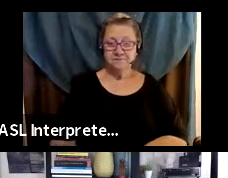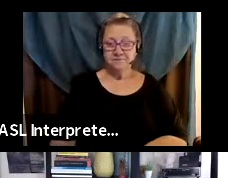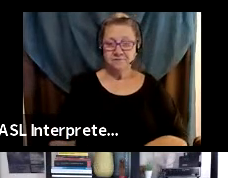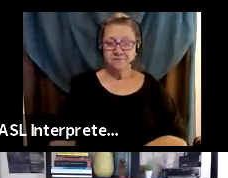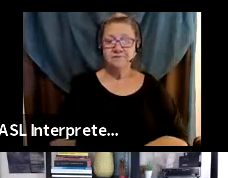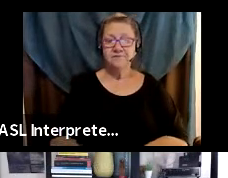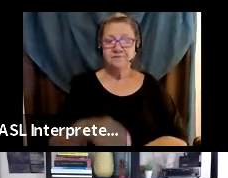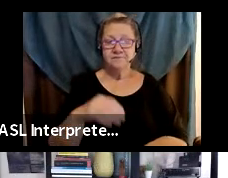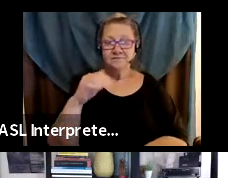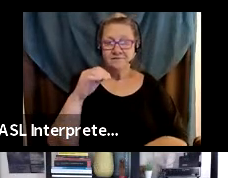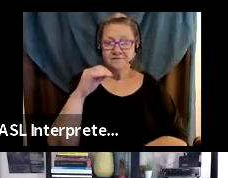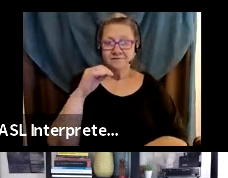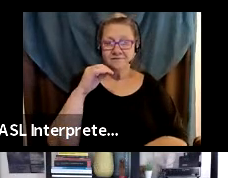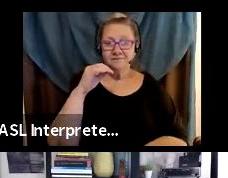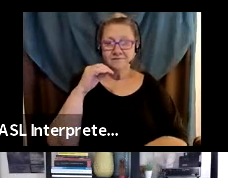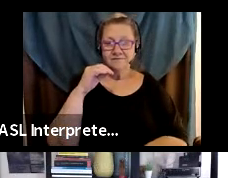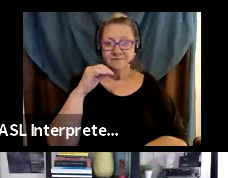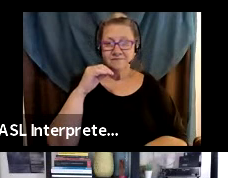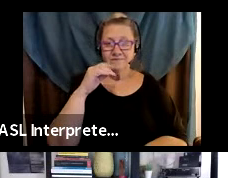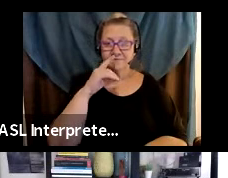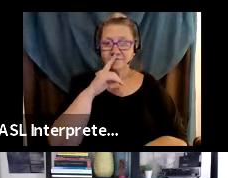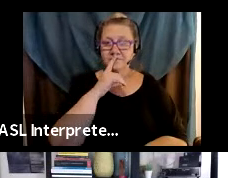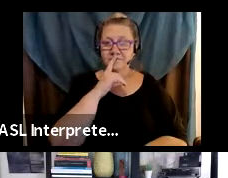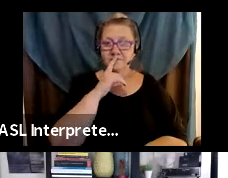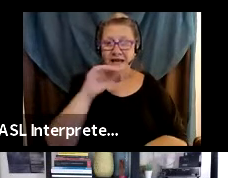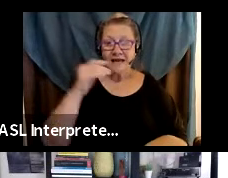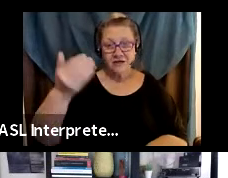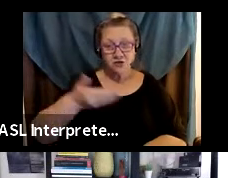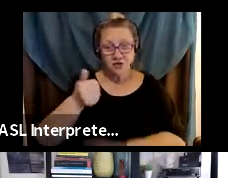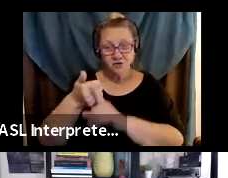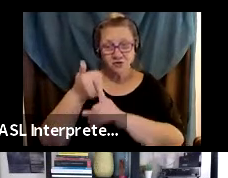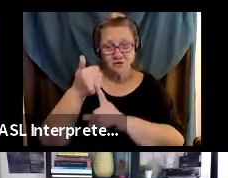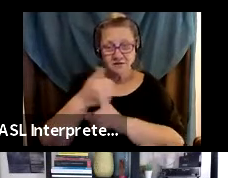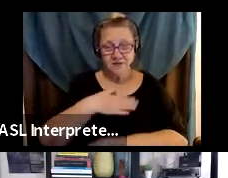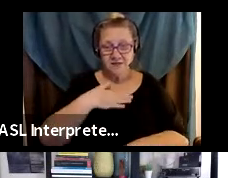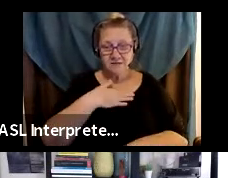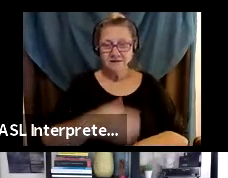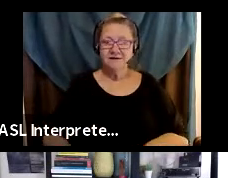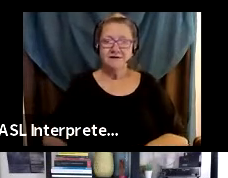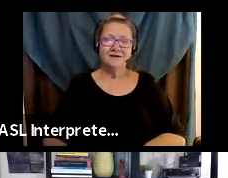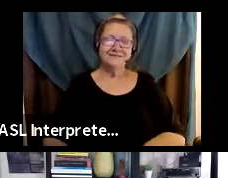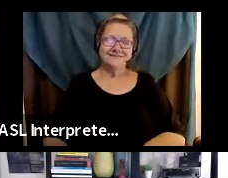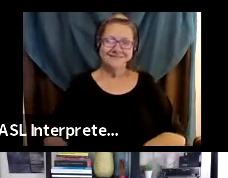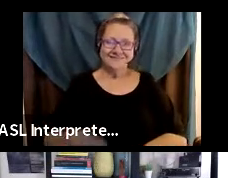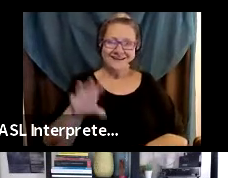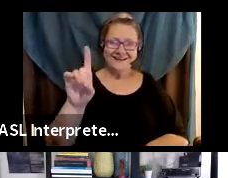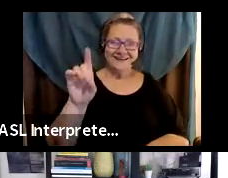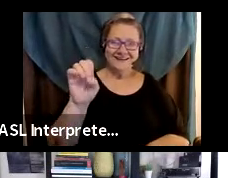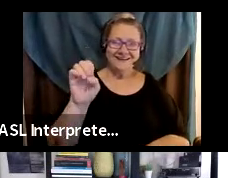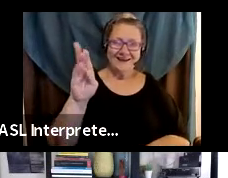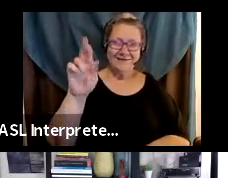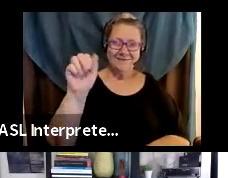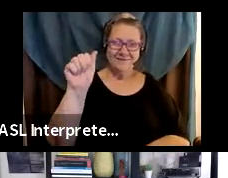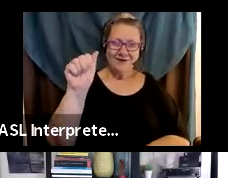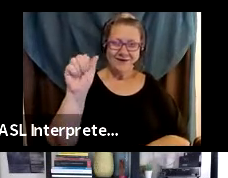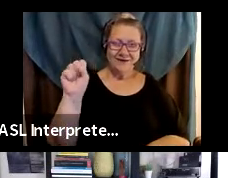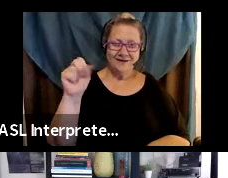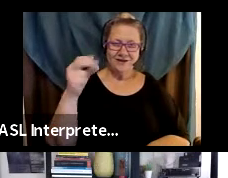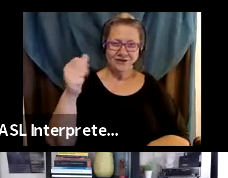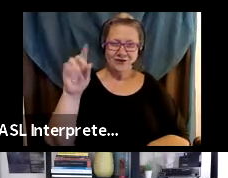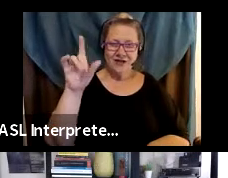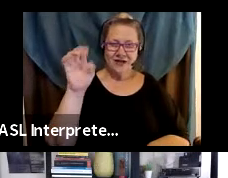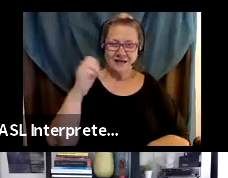Okay, I wanted to bring this up. Don't forget to introduce yourself. Okay, my name is Deborah Shade. I represent the California School